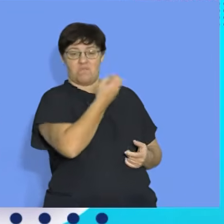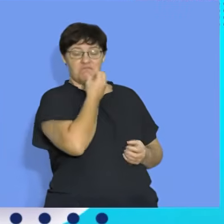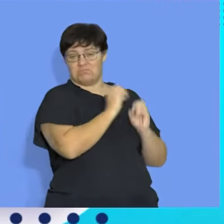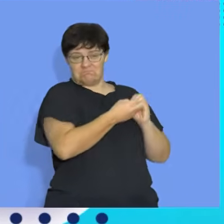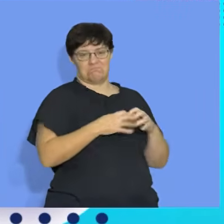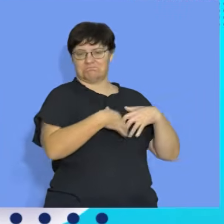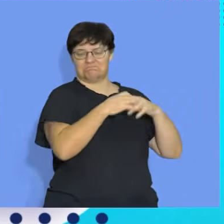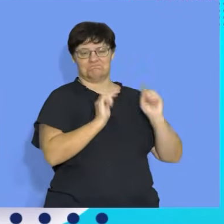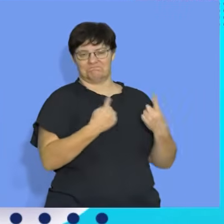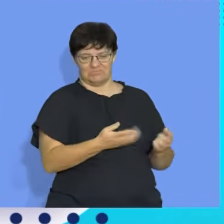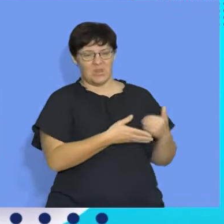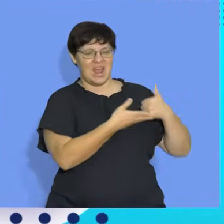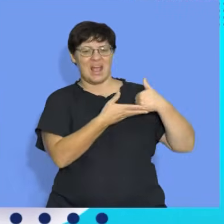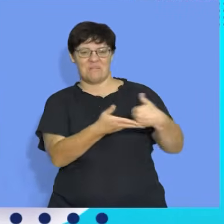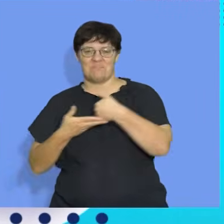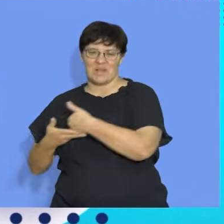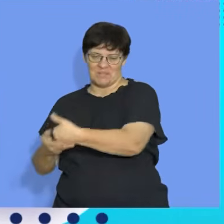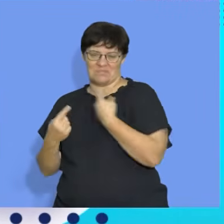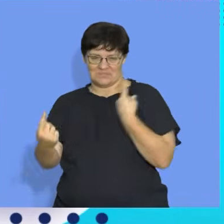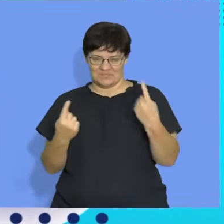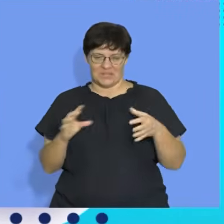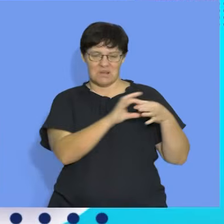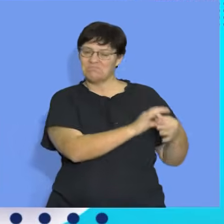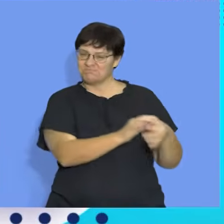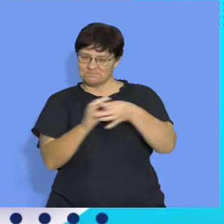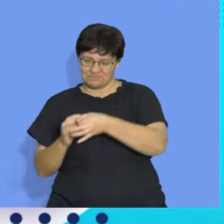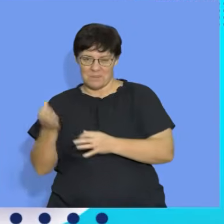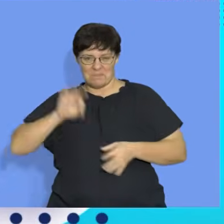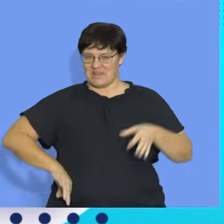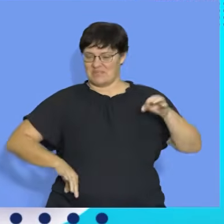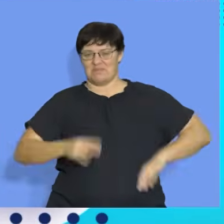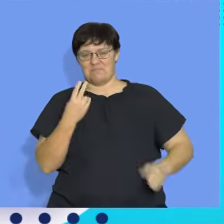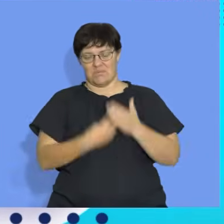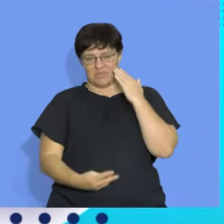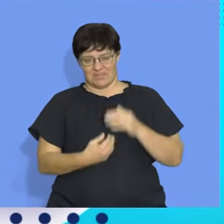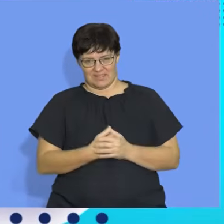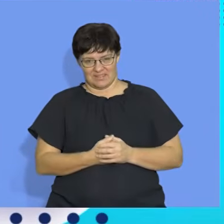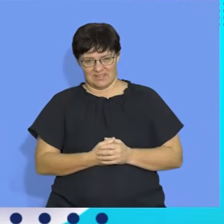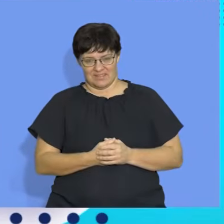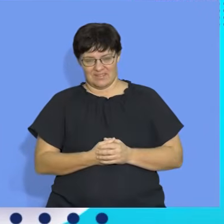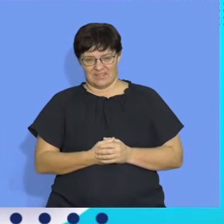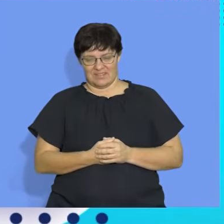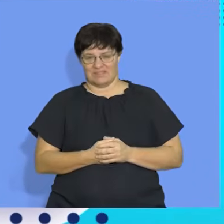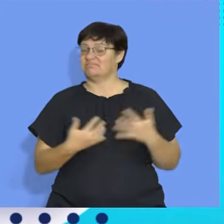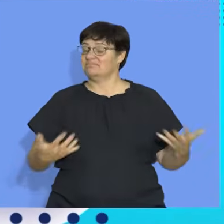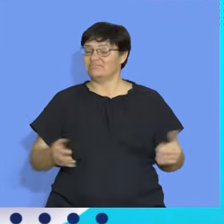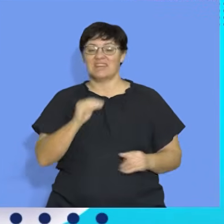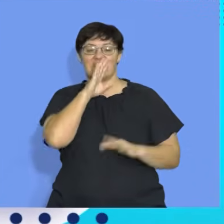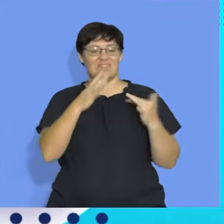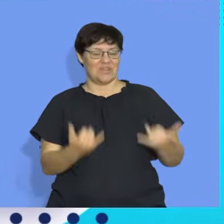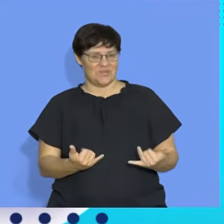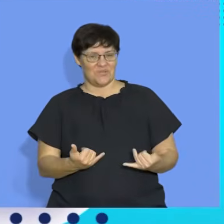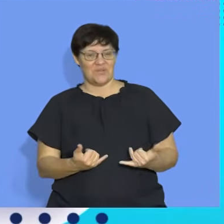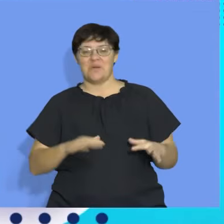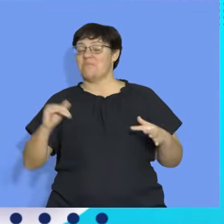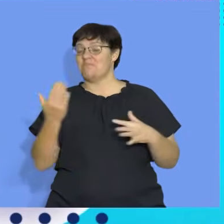so they help each other. Right, mutualism, both benefit. Okay, guys, that's enough for now. We're going to take a